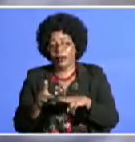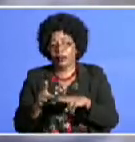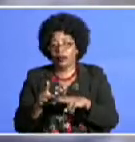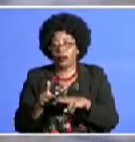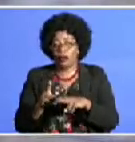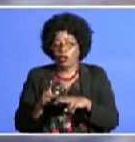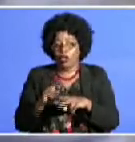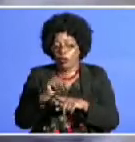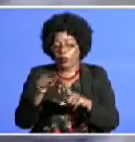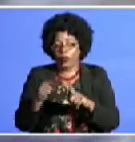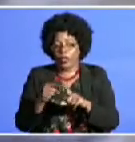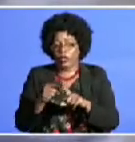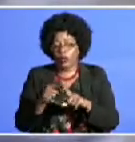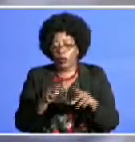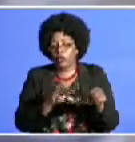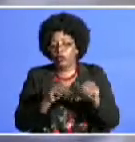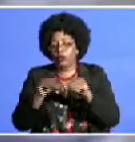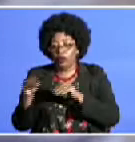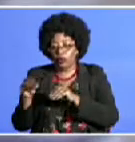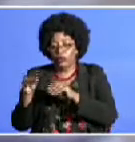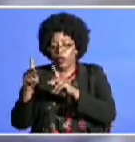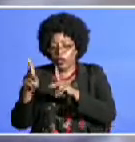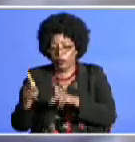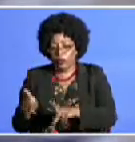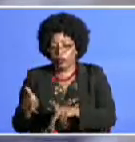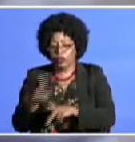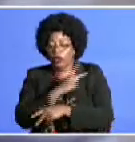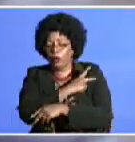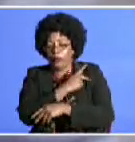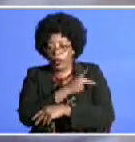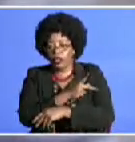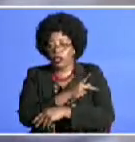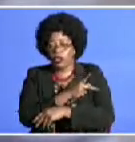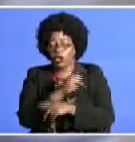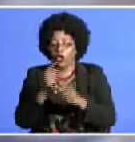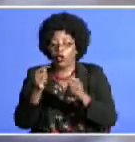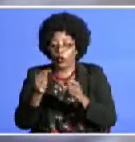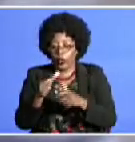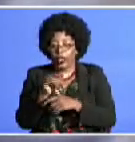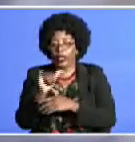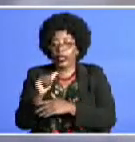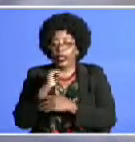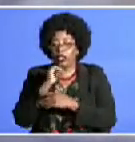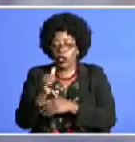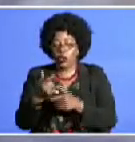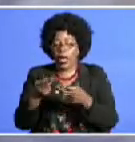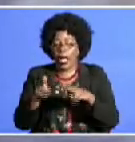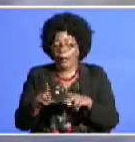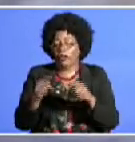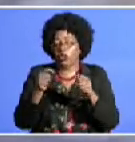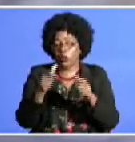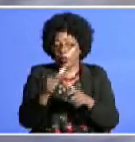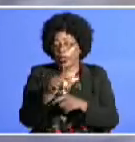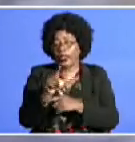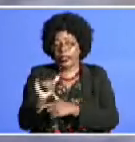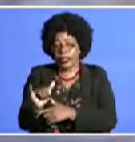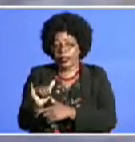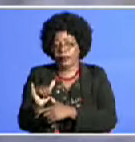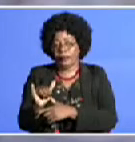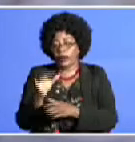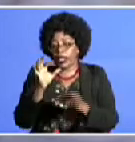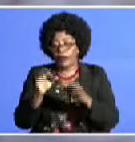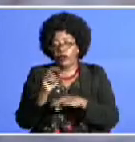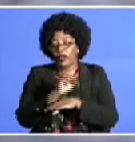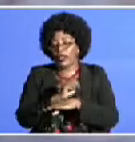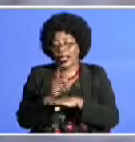For when we want to move a patient, you know, it doesn't always happen. The minute you say you want to move them, that patient doesn't move right away. If you're in